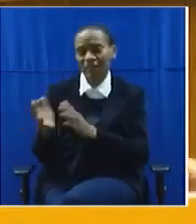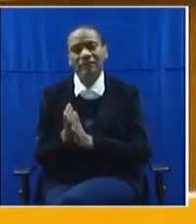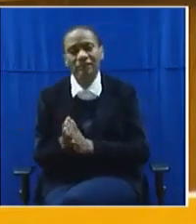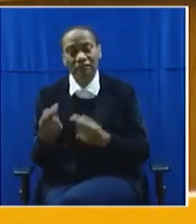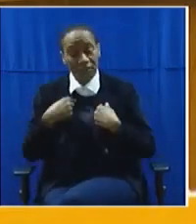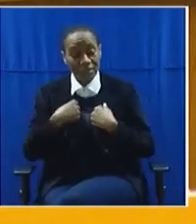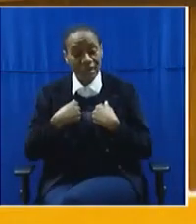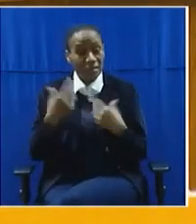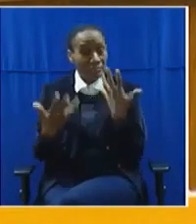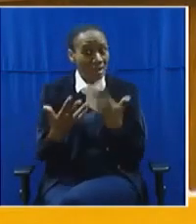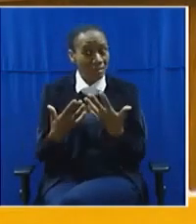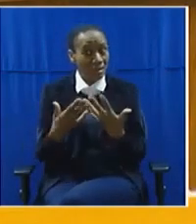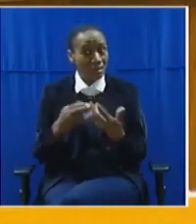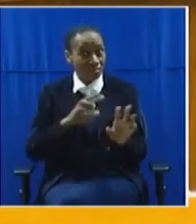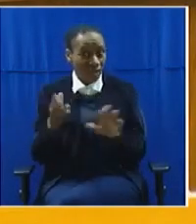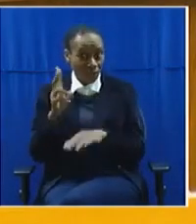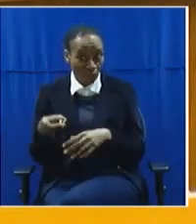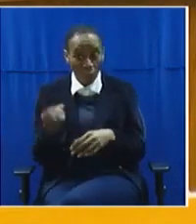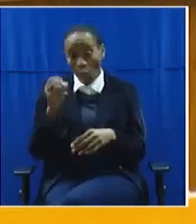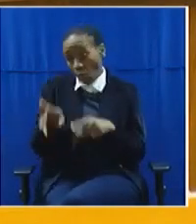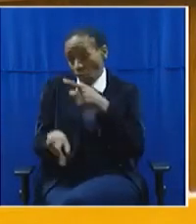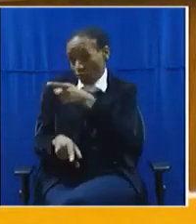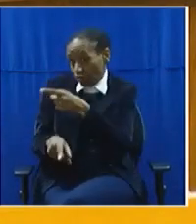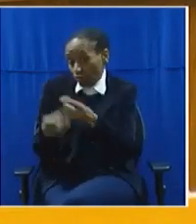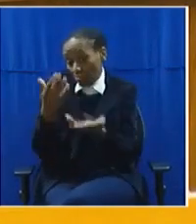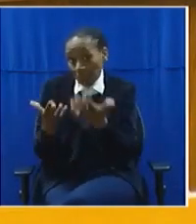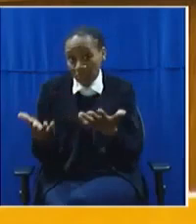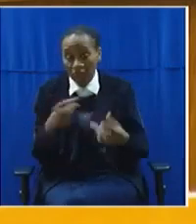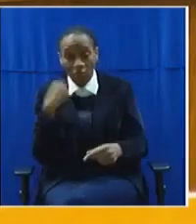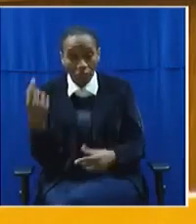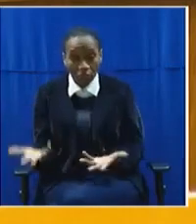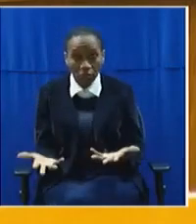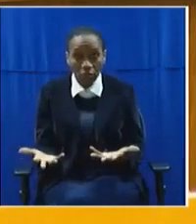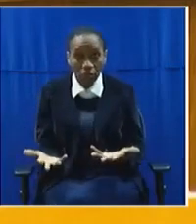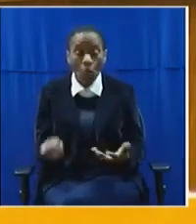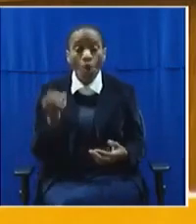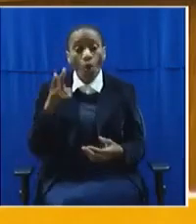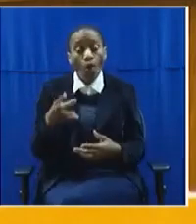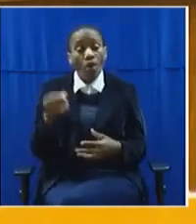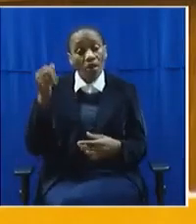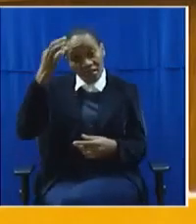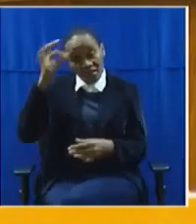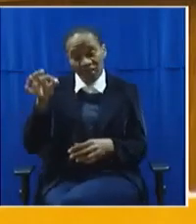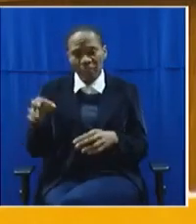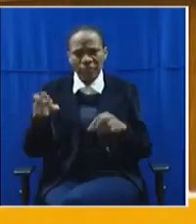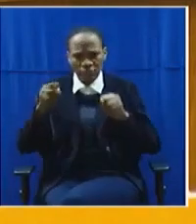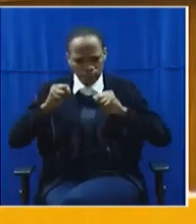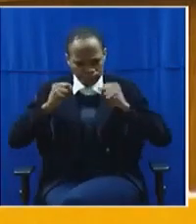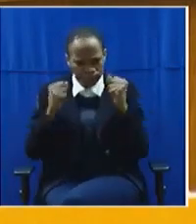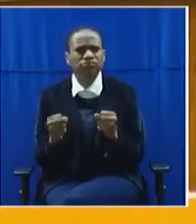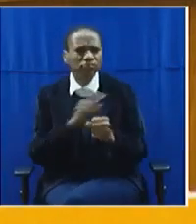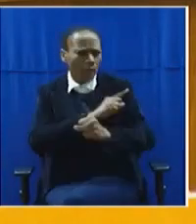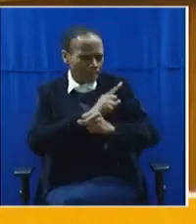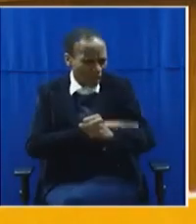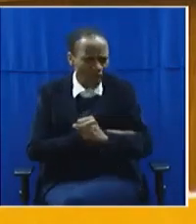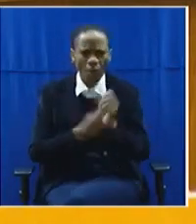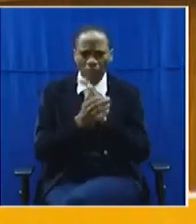next, or will it be one of you? Or will you finally have the courage to govern, the courage to act, the